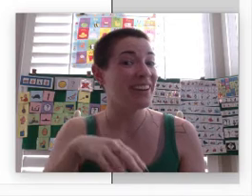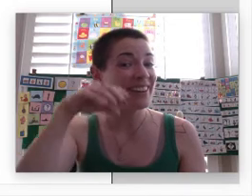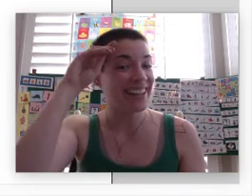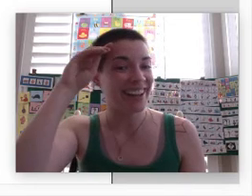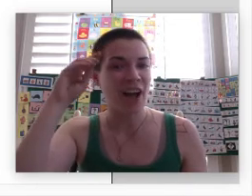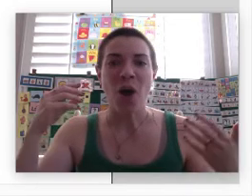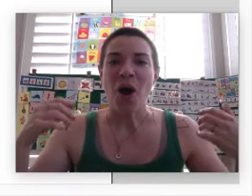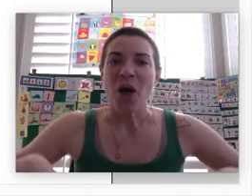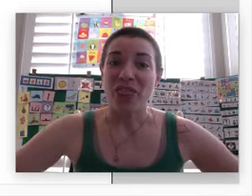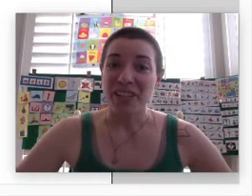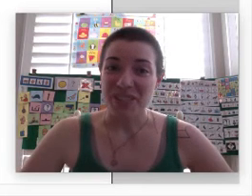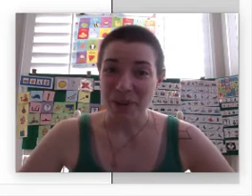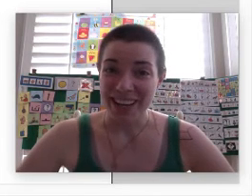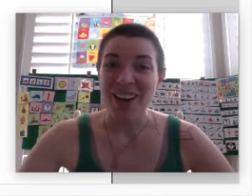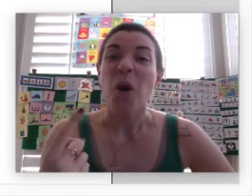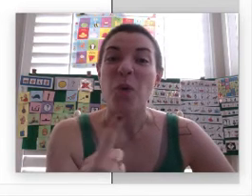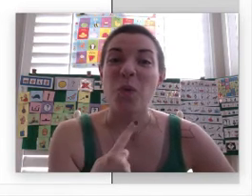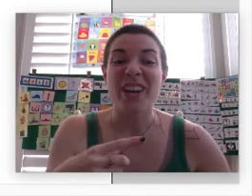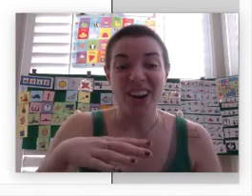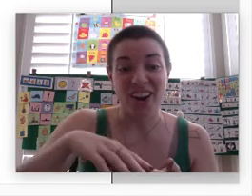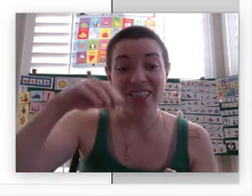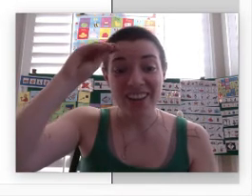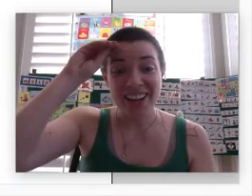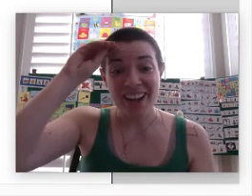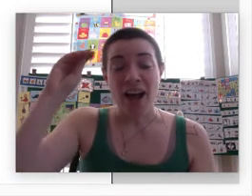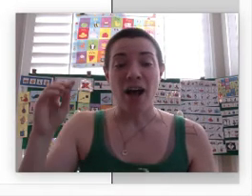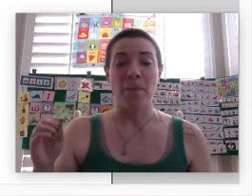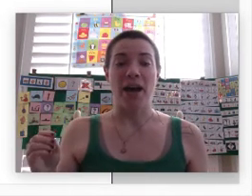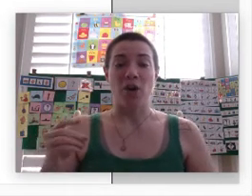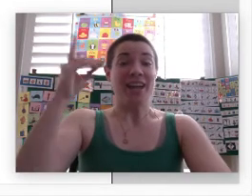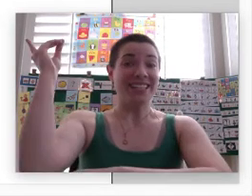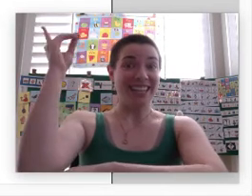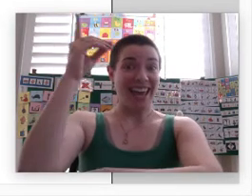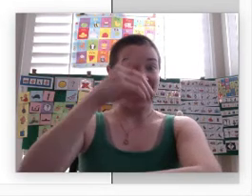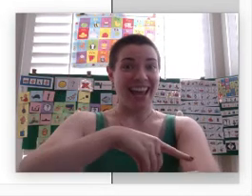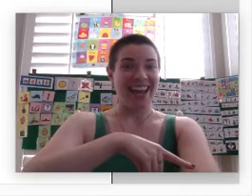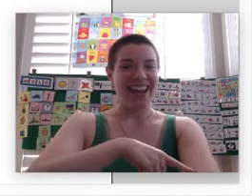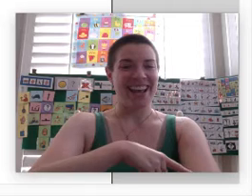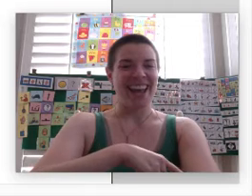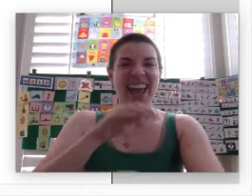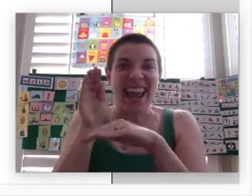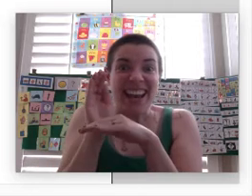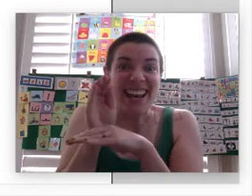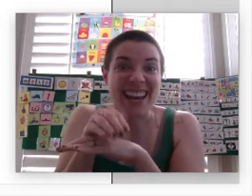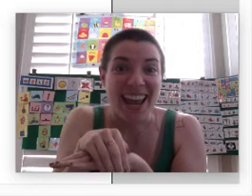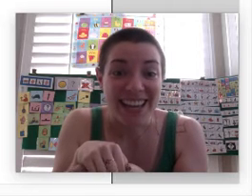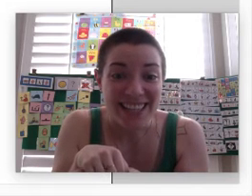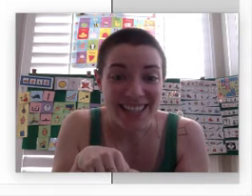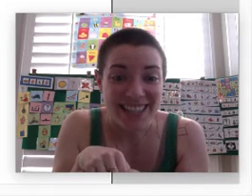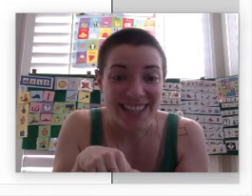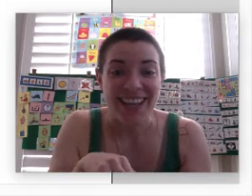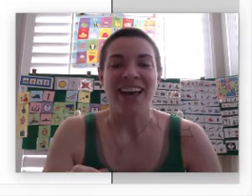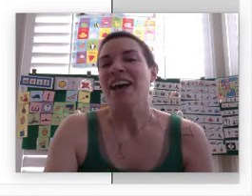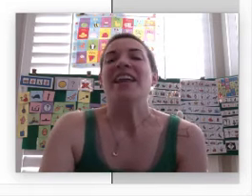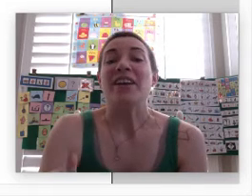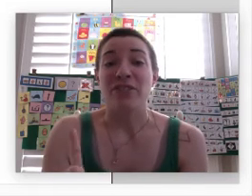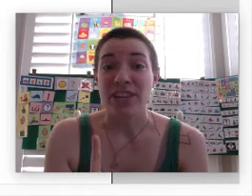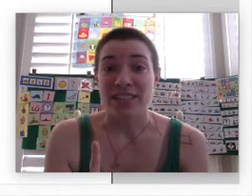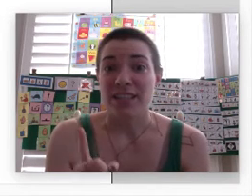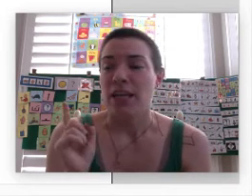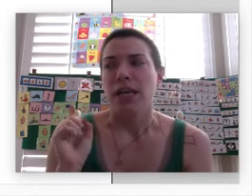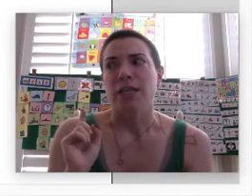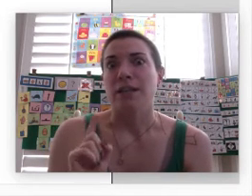we learning? This week, we are learning about day and night.